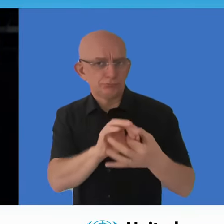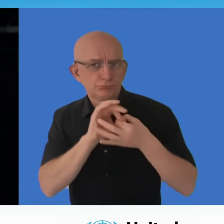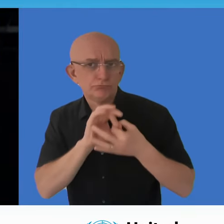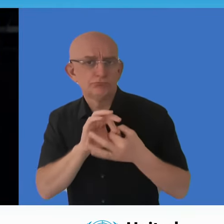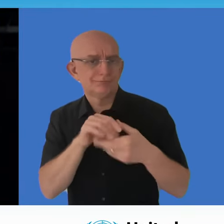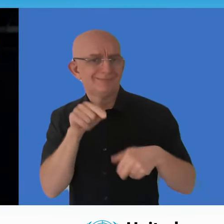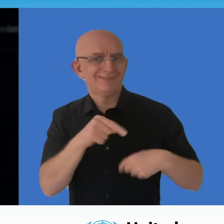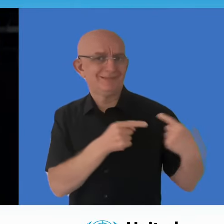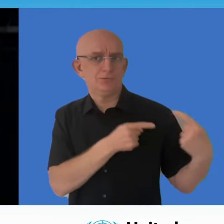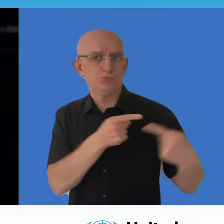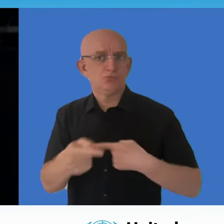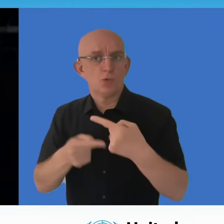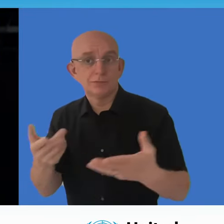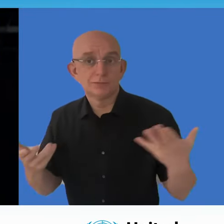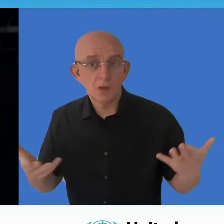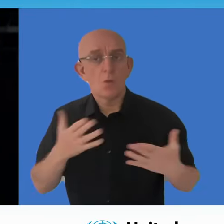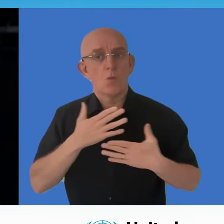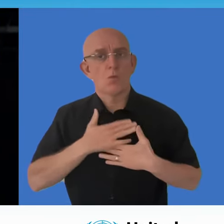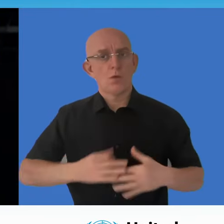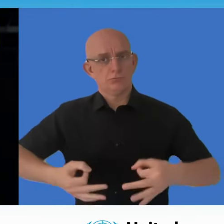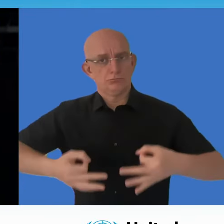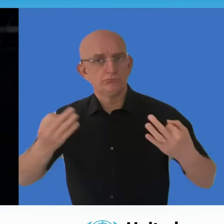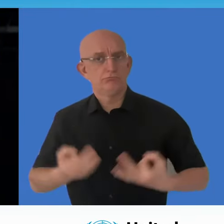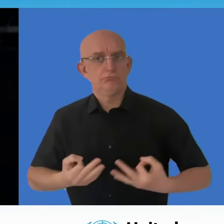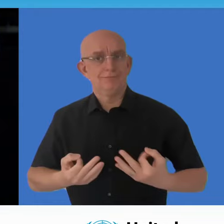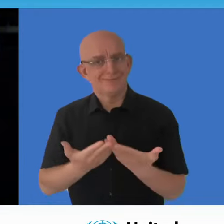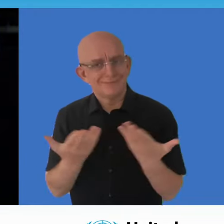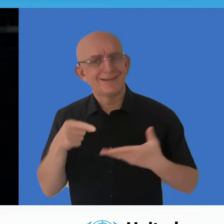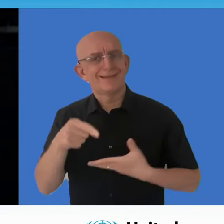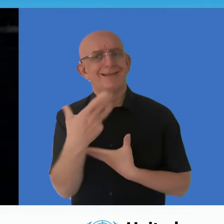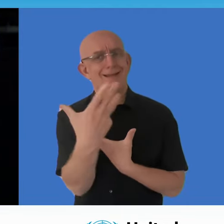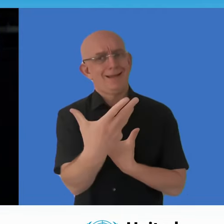is inclusive and representative.